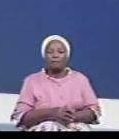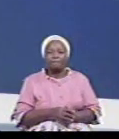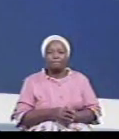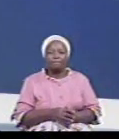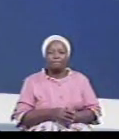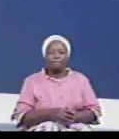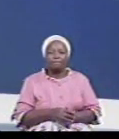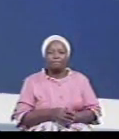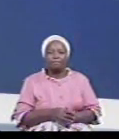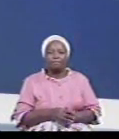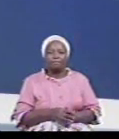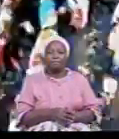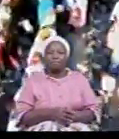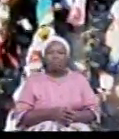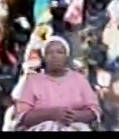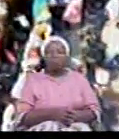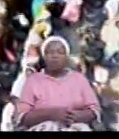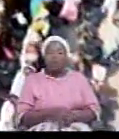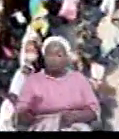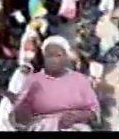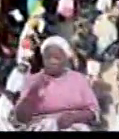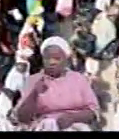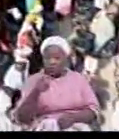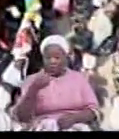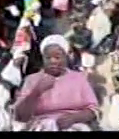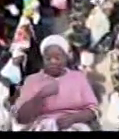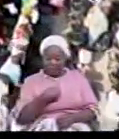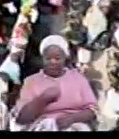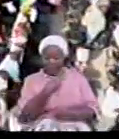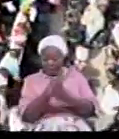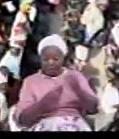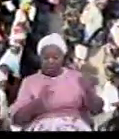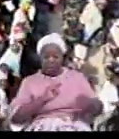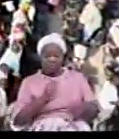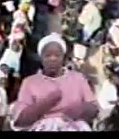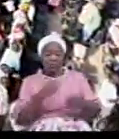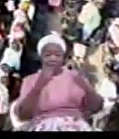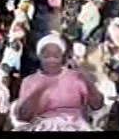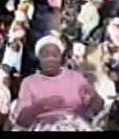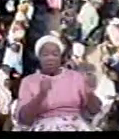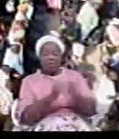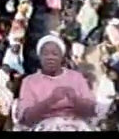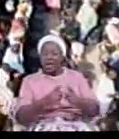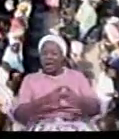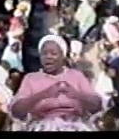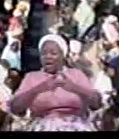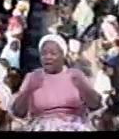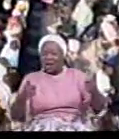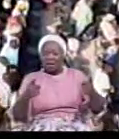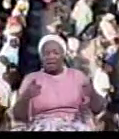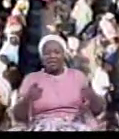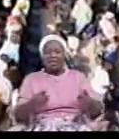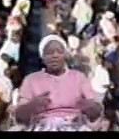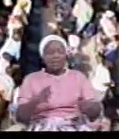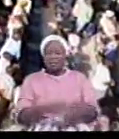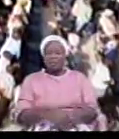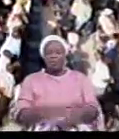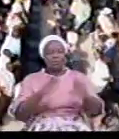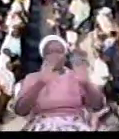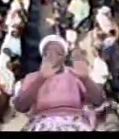high level of expectation. And I believe tonight, your expectation will never be